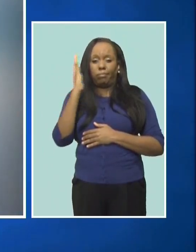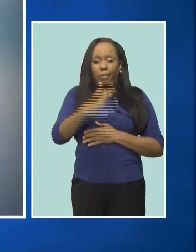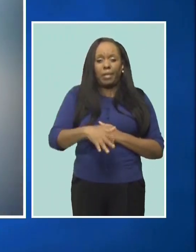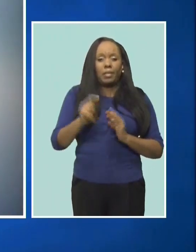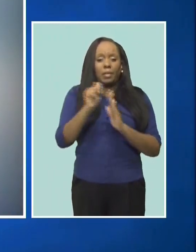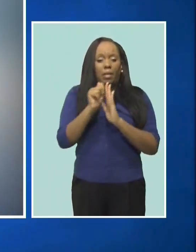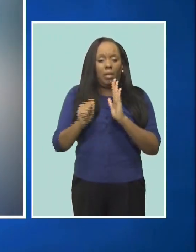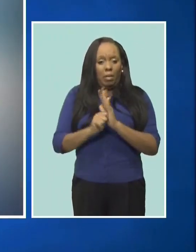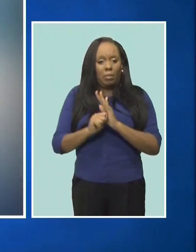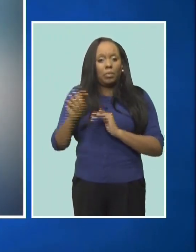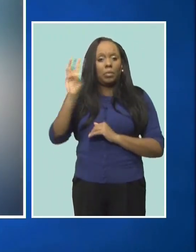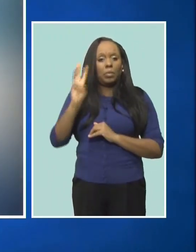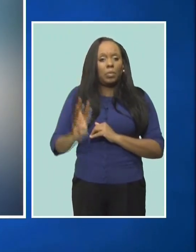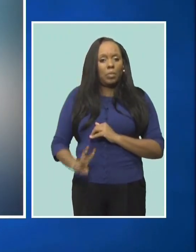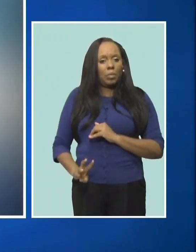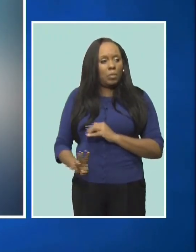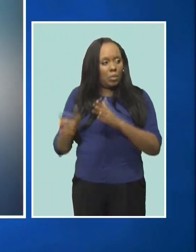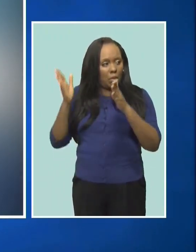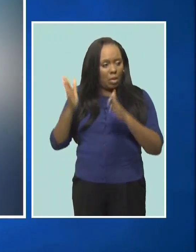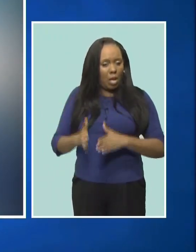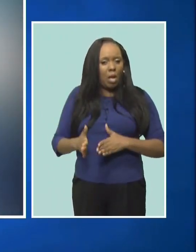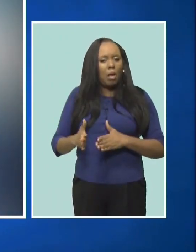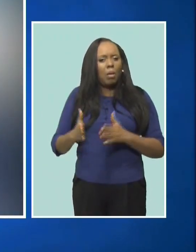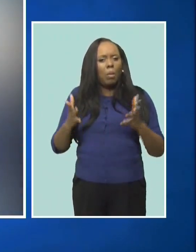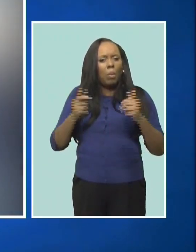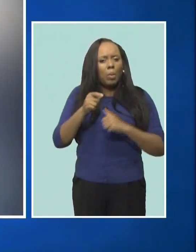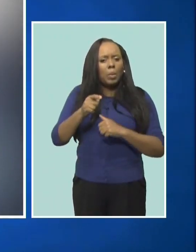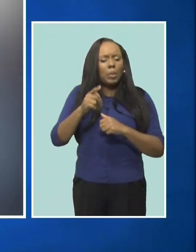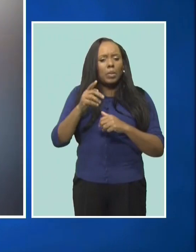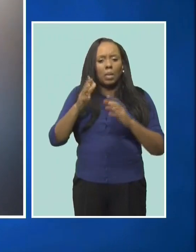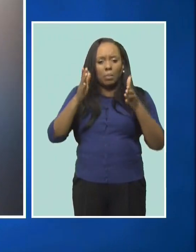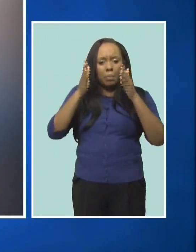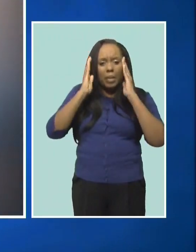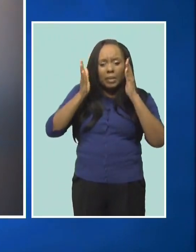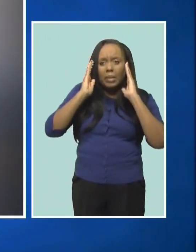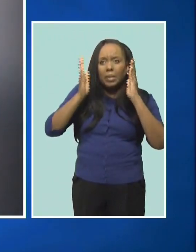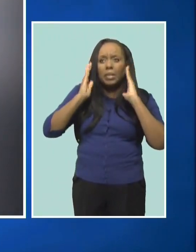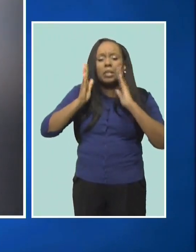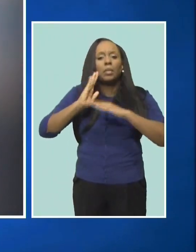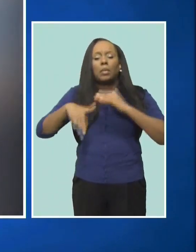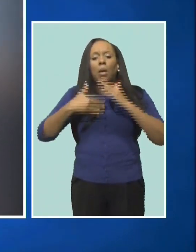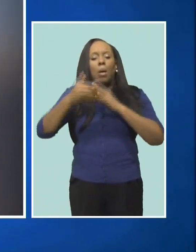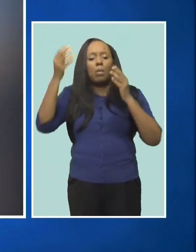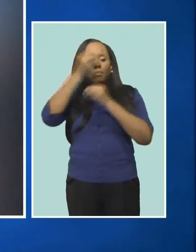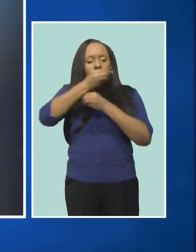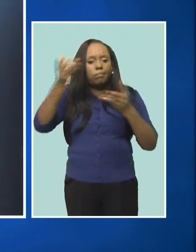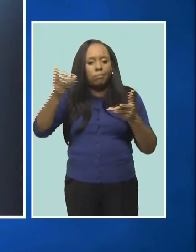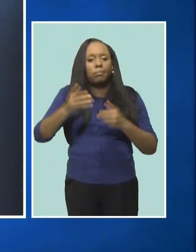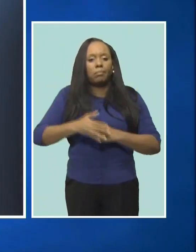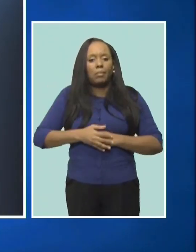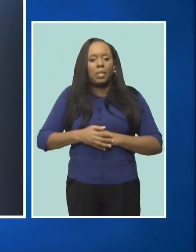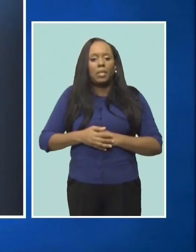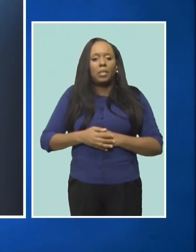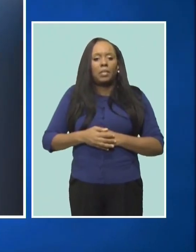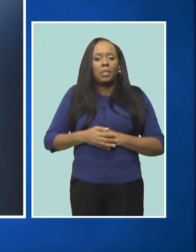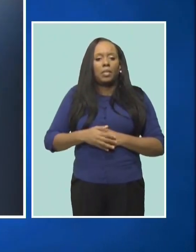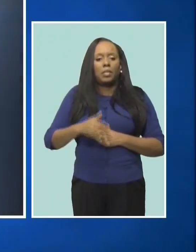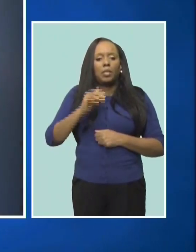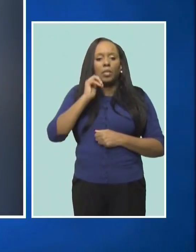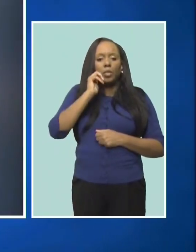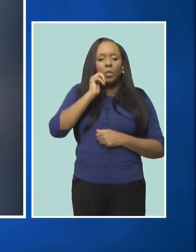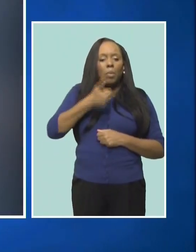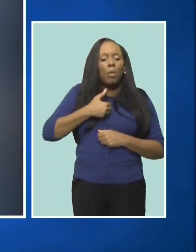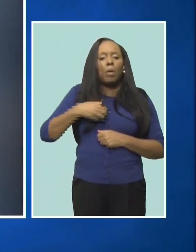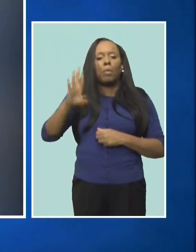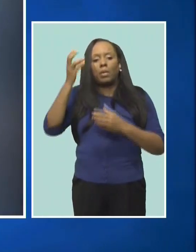Meteorologist Cherise Brathwaite urges all to pay attention to all relevant media channels for updates. An update is expected to be given at